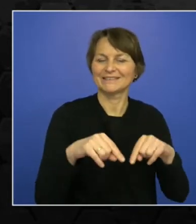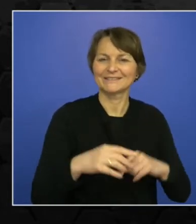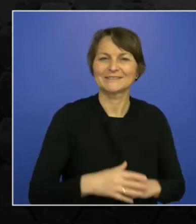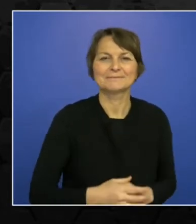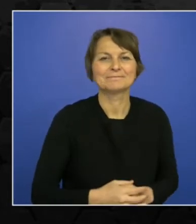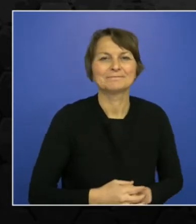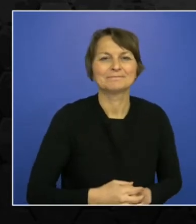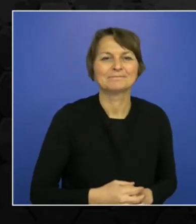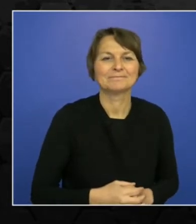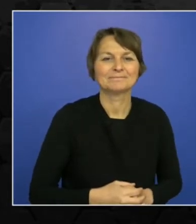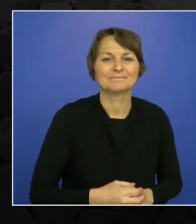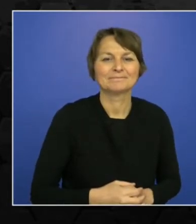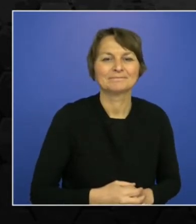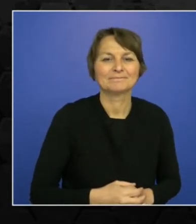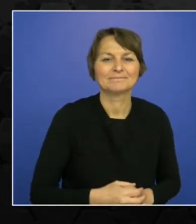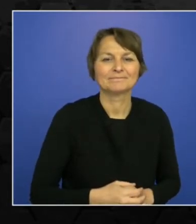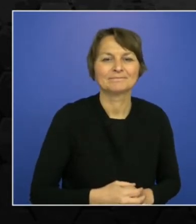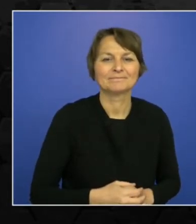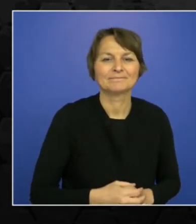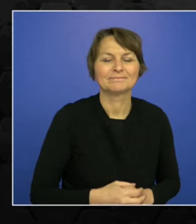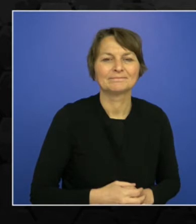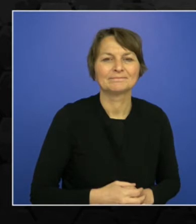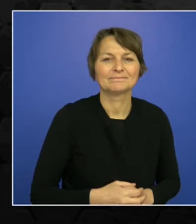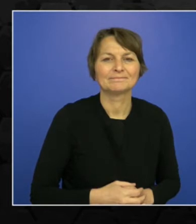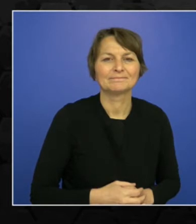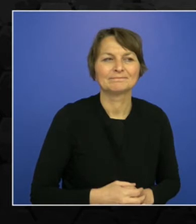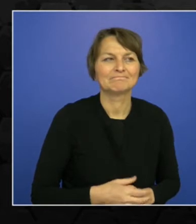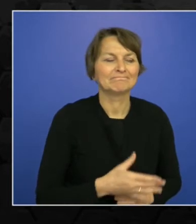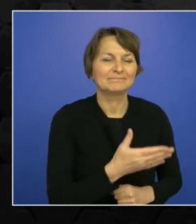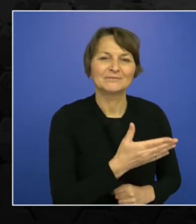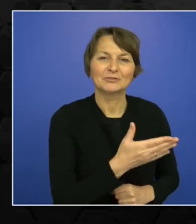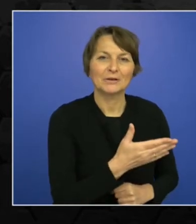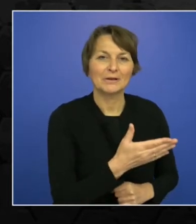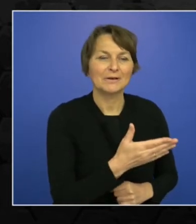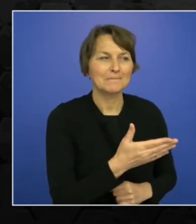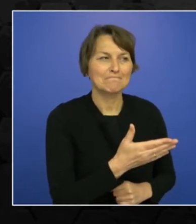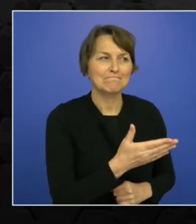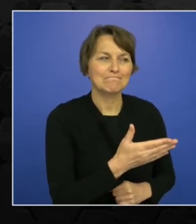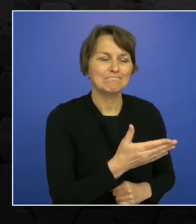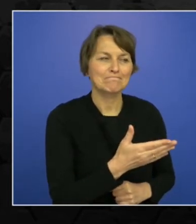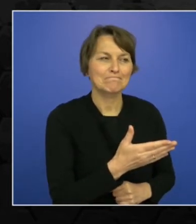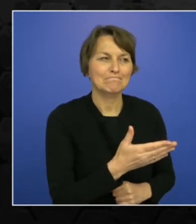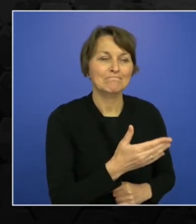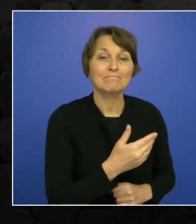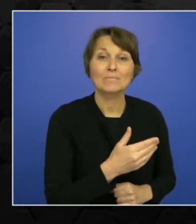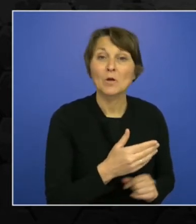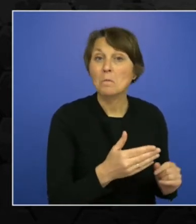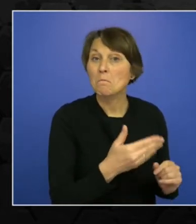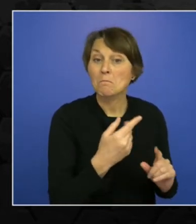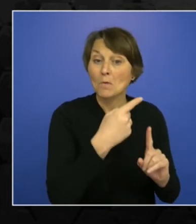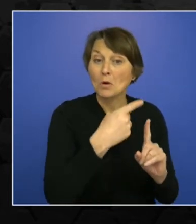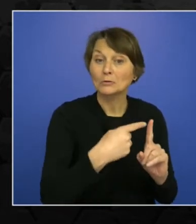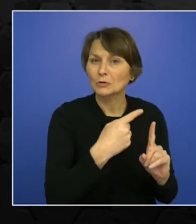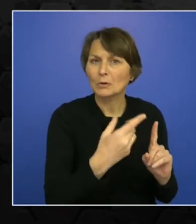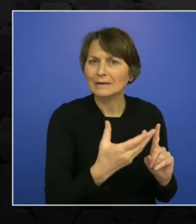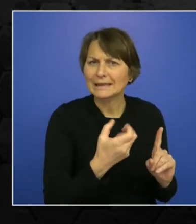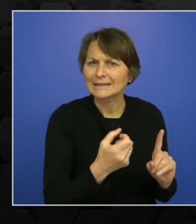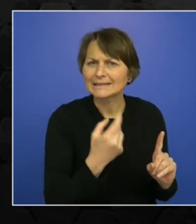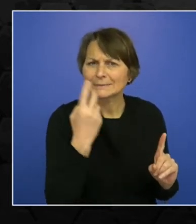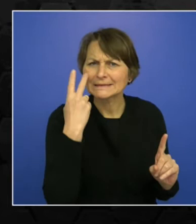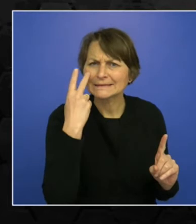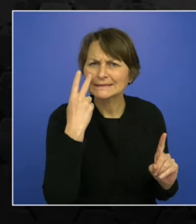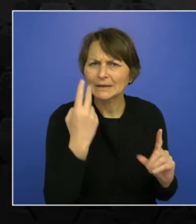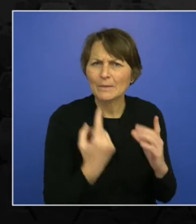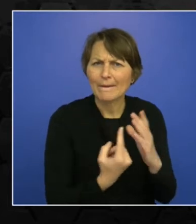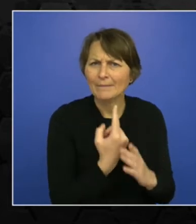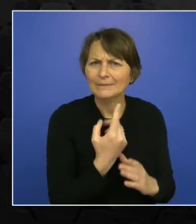a neutral score positive, and I didn't get the other score. Let me see.